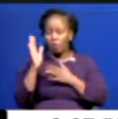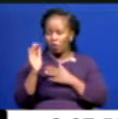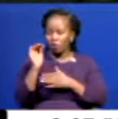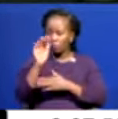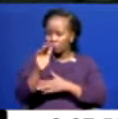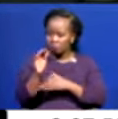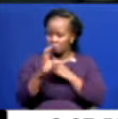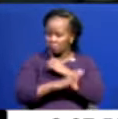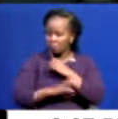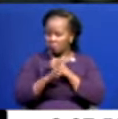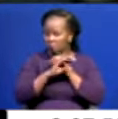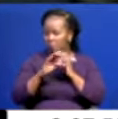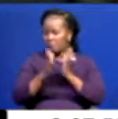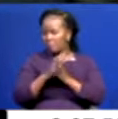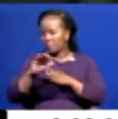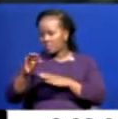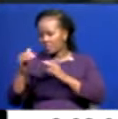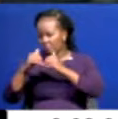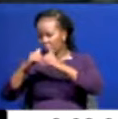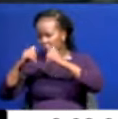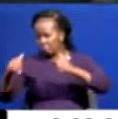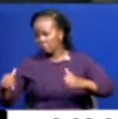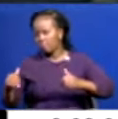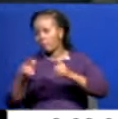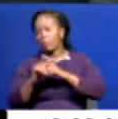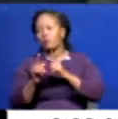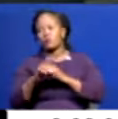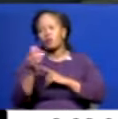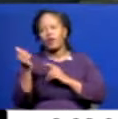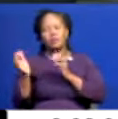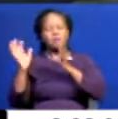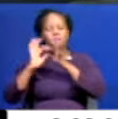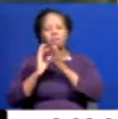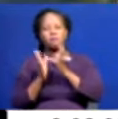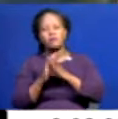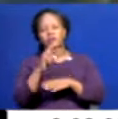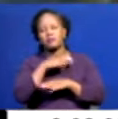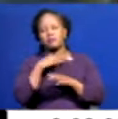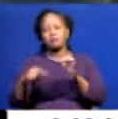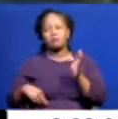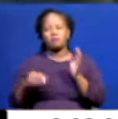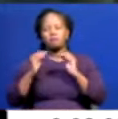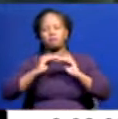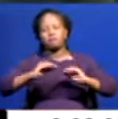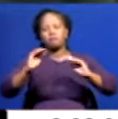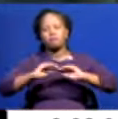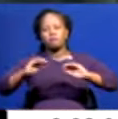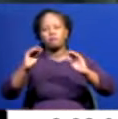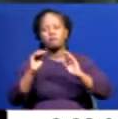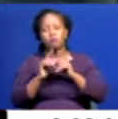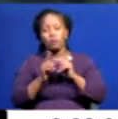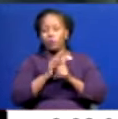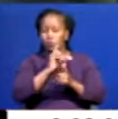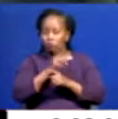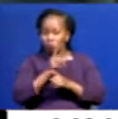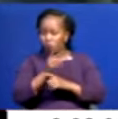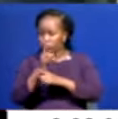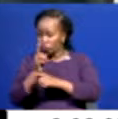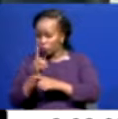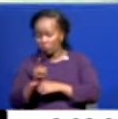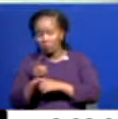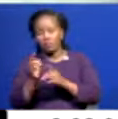the emergence of criminal gangs and religious and cultural indoctrinations. The commission is cautioning Azimio against secession